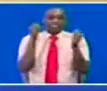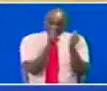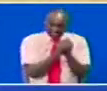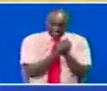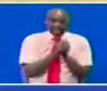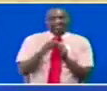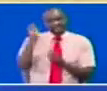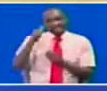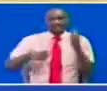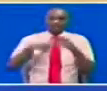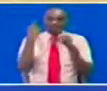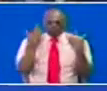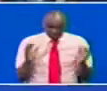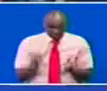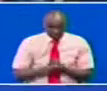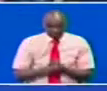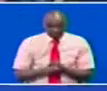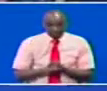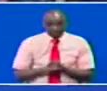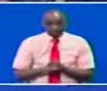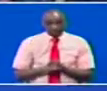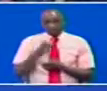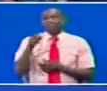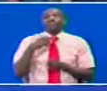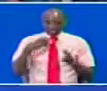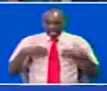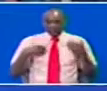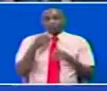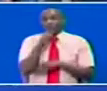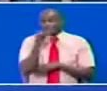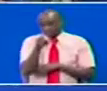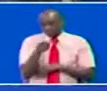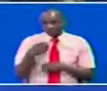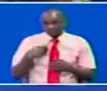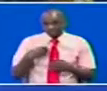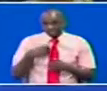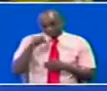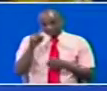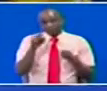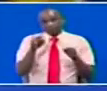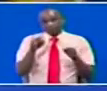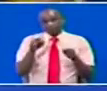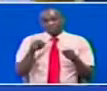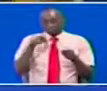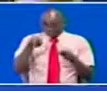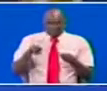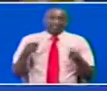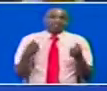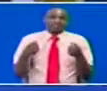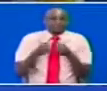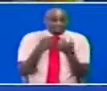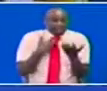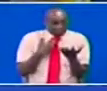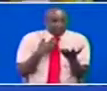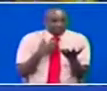Strathmore their maiden sevens title. I'm happy for the boys because they had a two-day tournament.